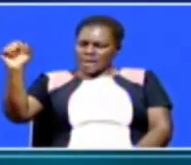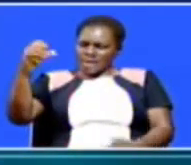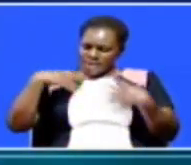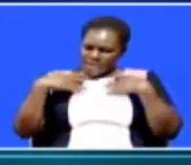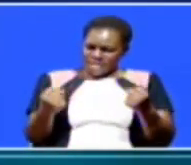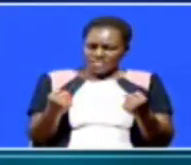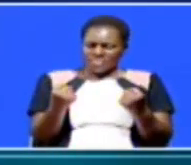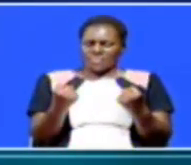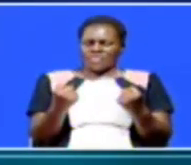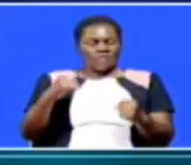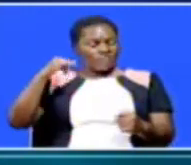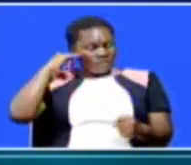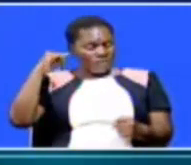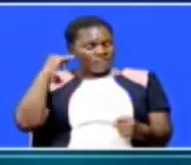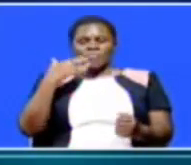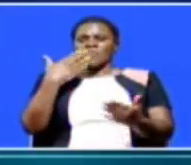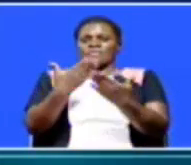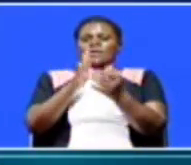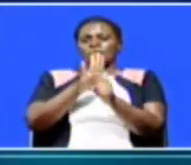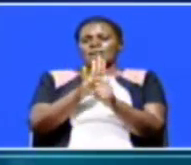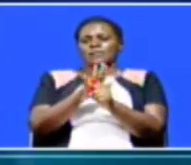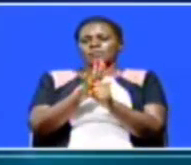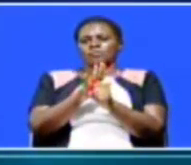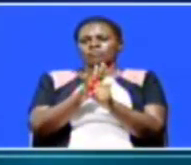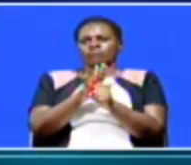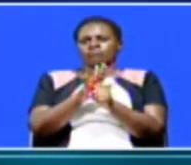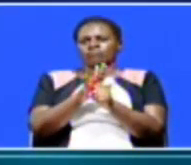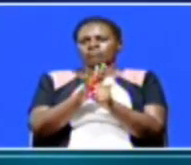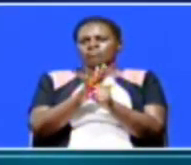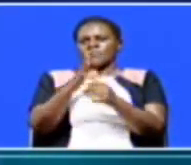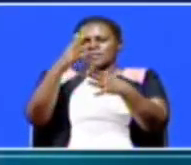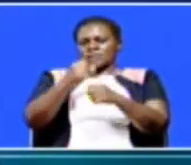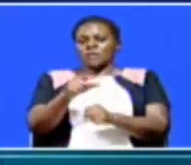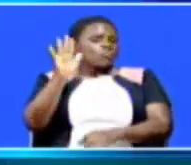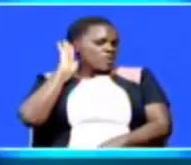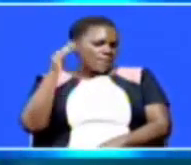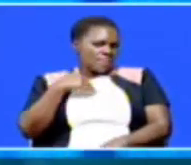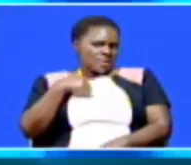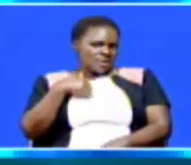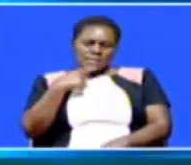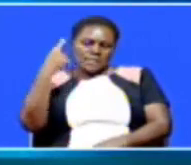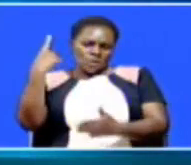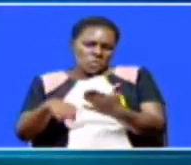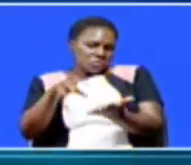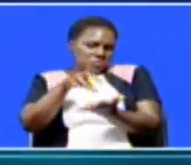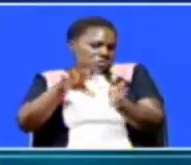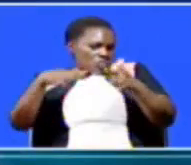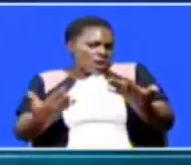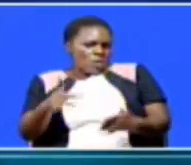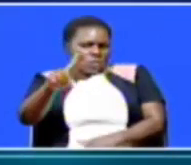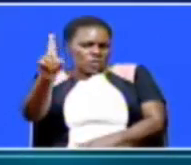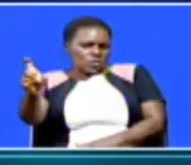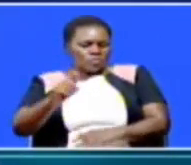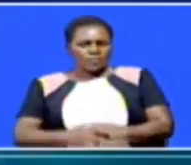for Elgeyo Marakwet County. Thank you, sir, for joining us here on Weekend Prime. I trust you can hear me. What more can you tell us about this situation?